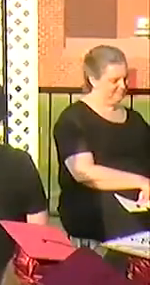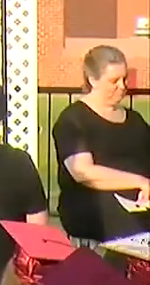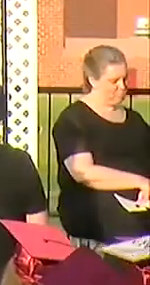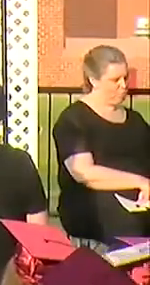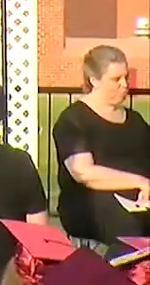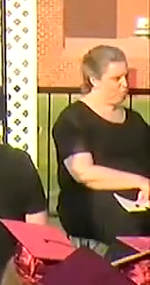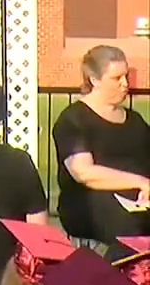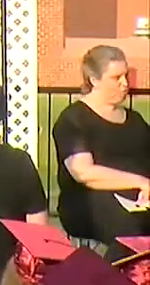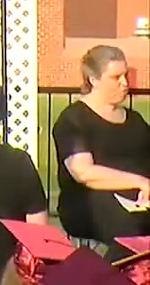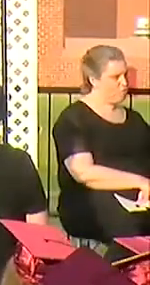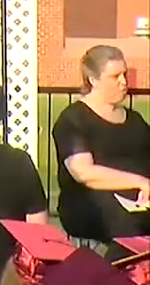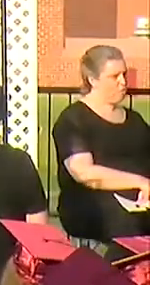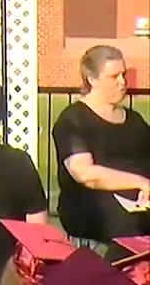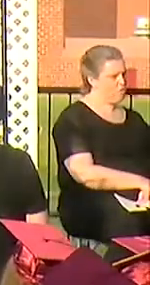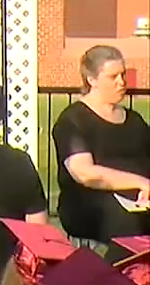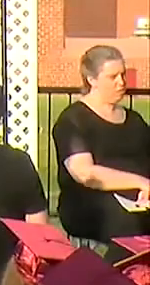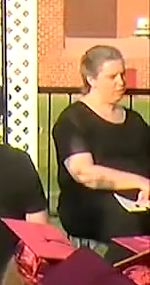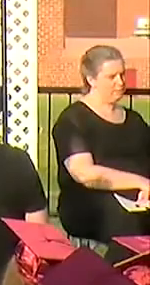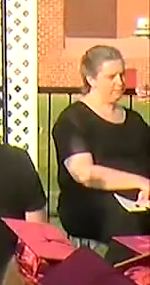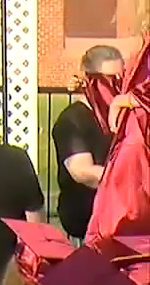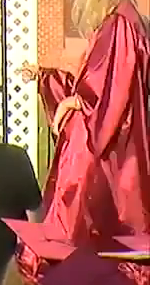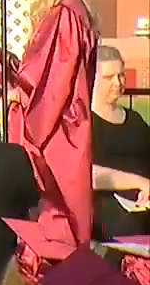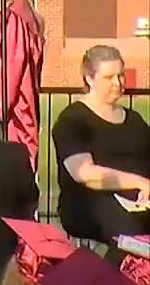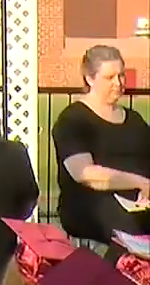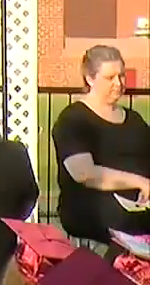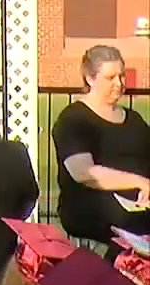Paige Elizabeth Lisowski.